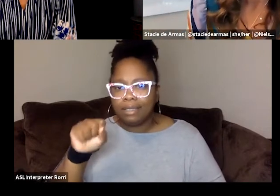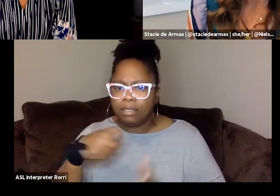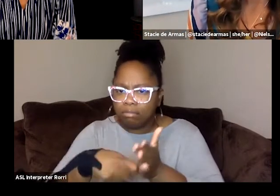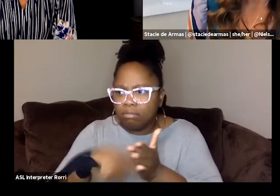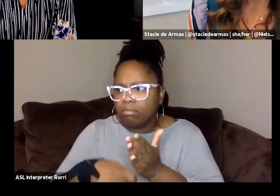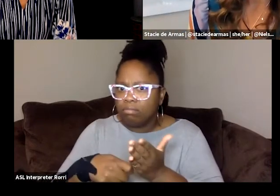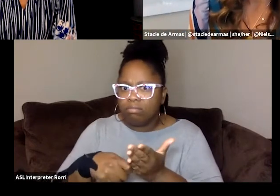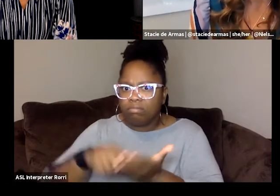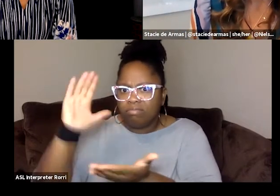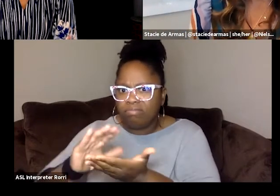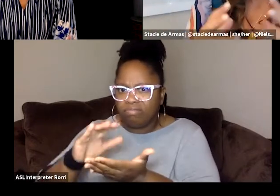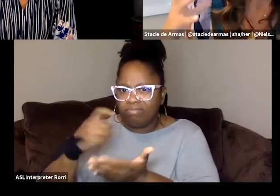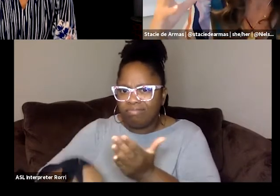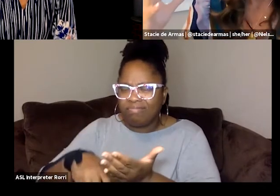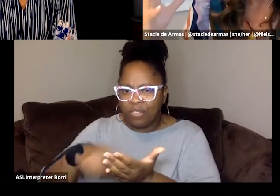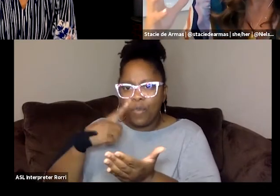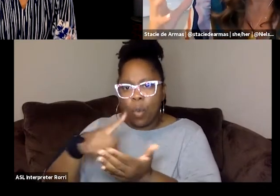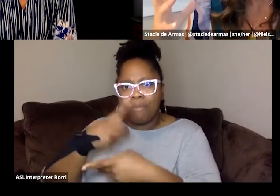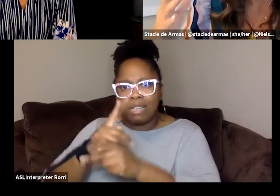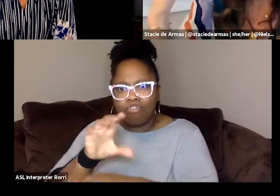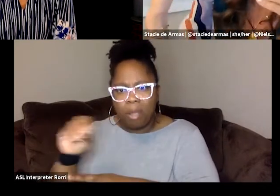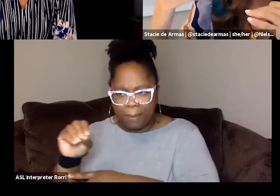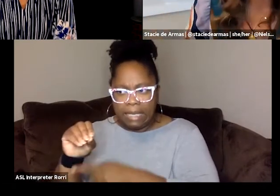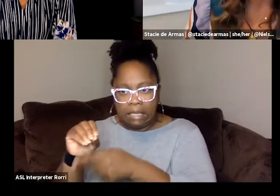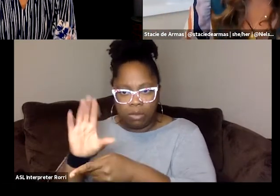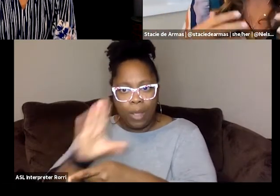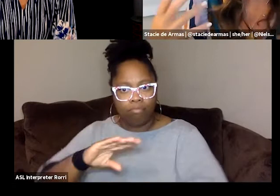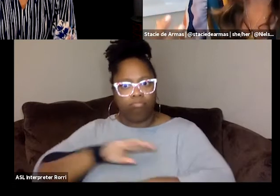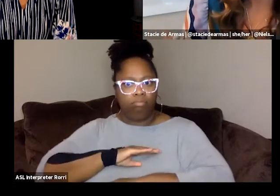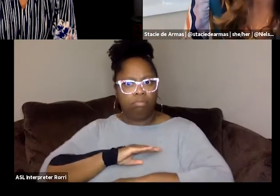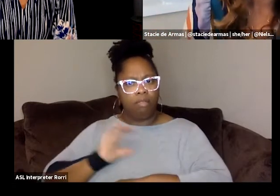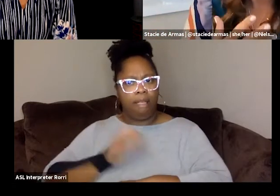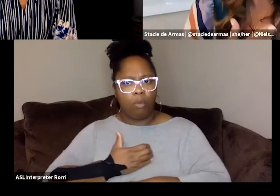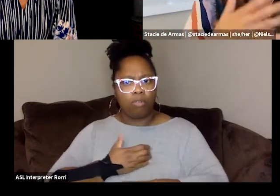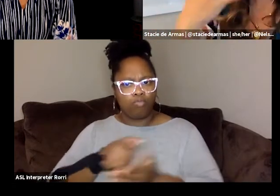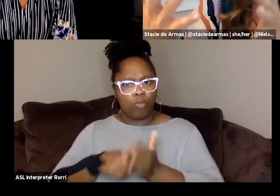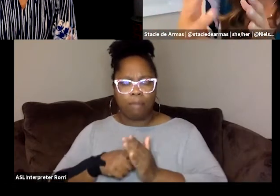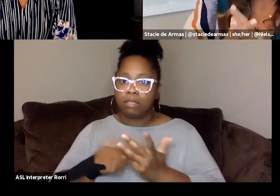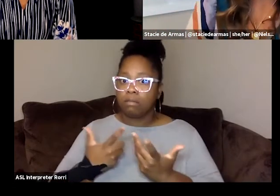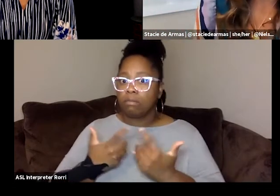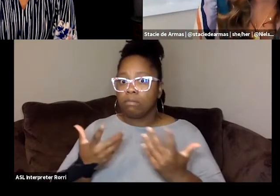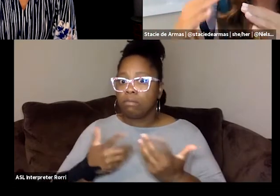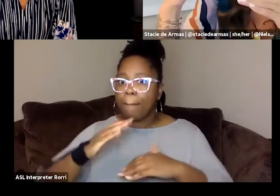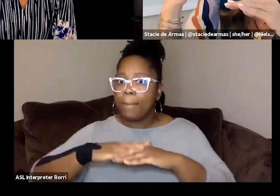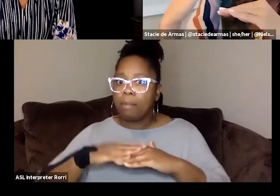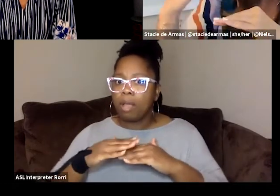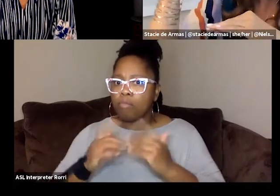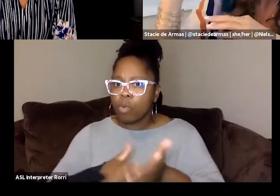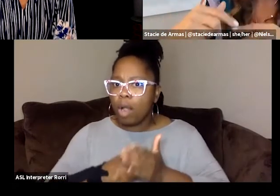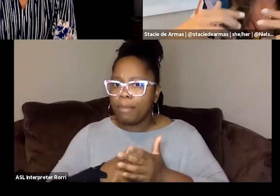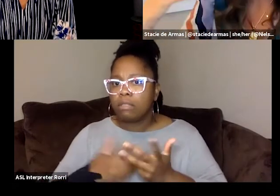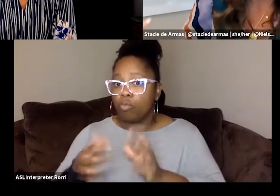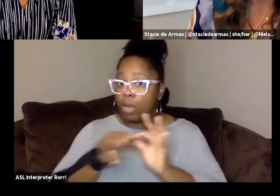to production companies that are going to meet certain thresholds. And what could those be? Could those thresholds be around some of this data, right? Like